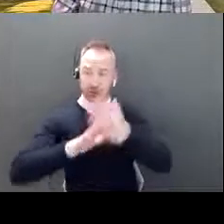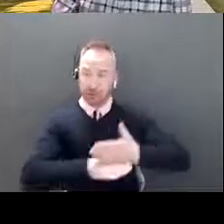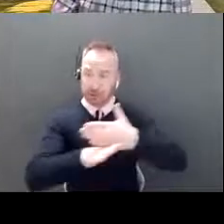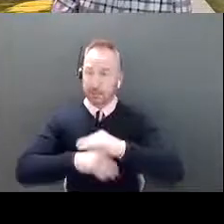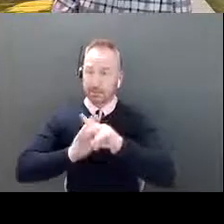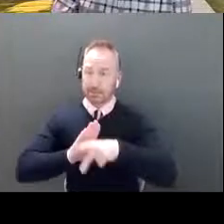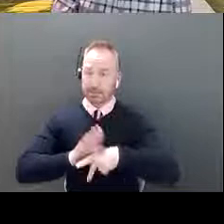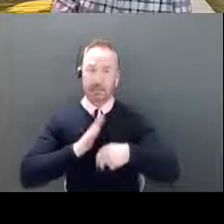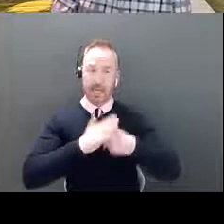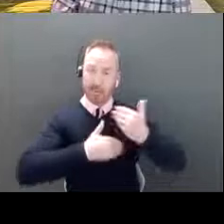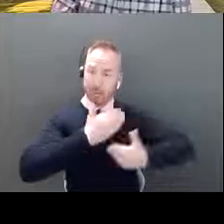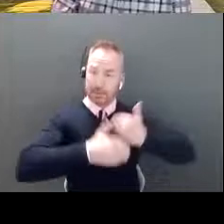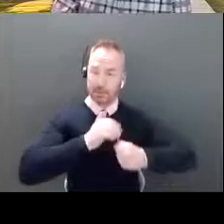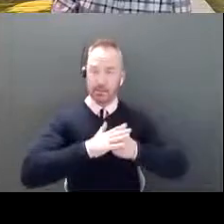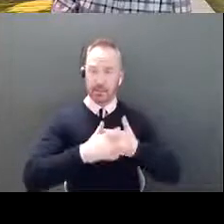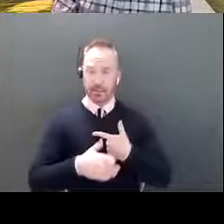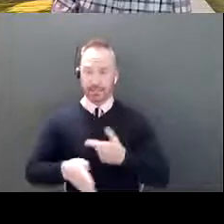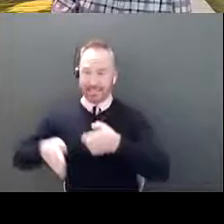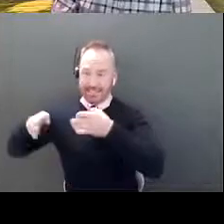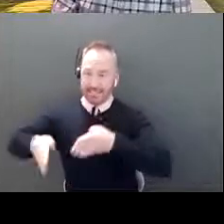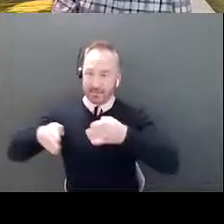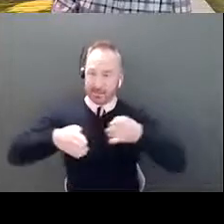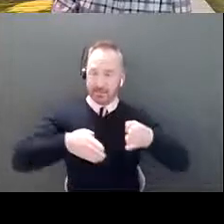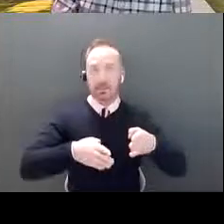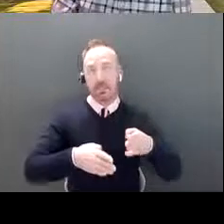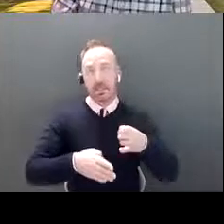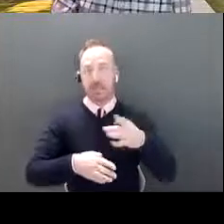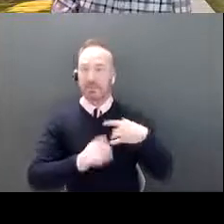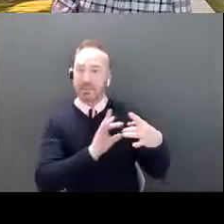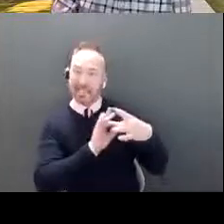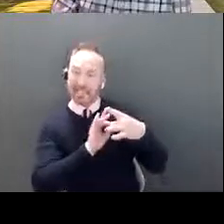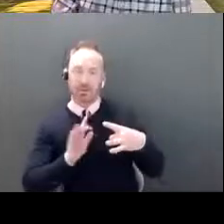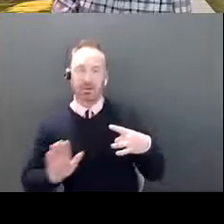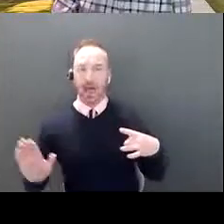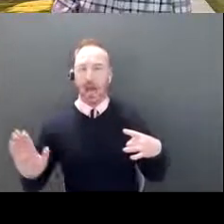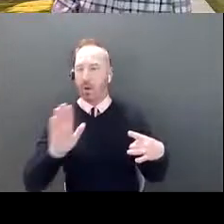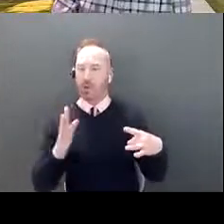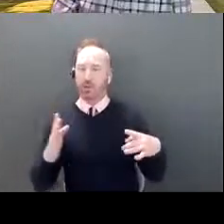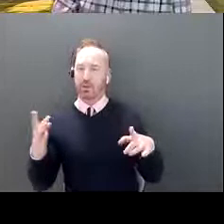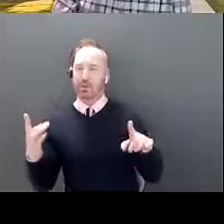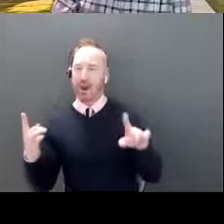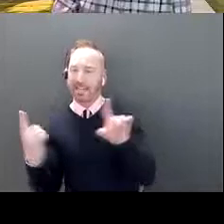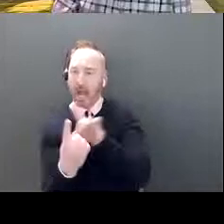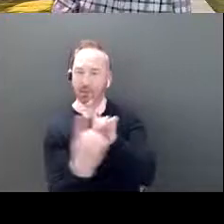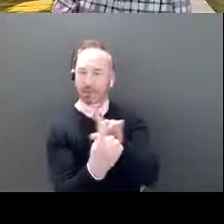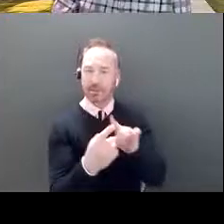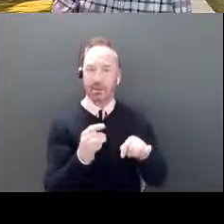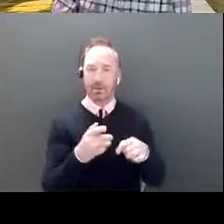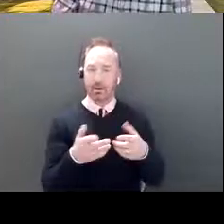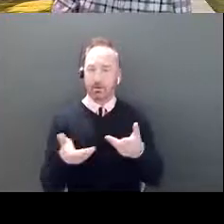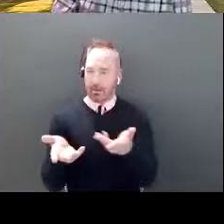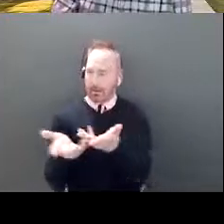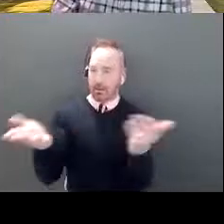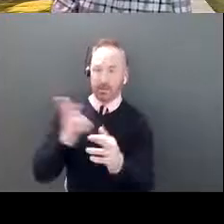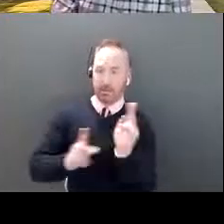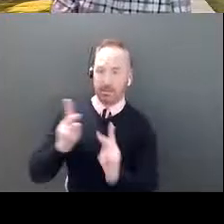practices that put individuals, it's based on the encounters that we have with people and understanding that in